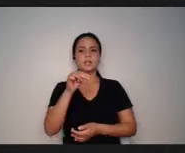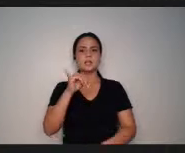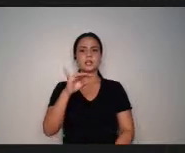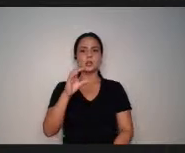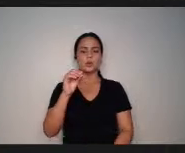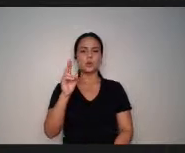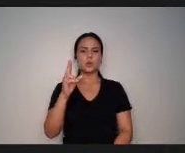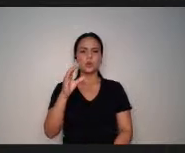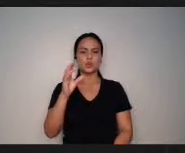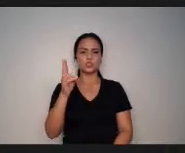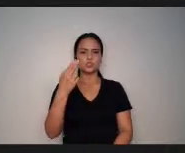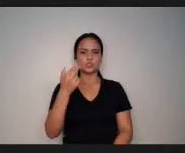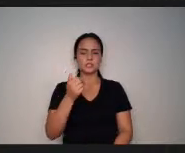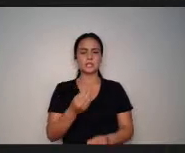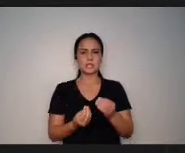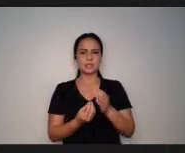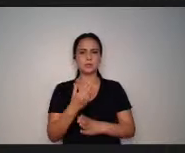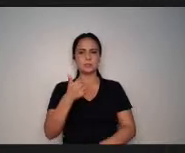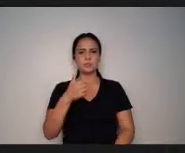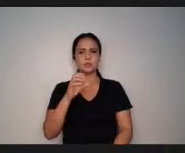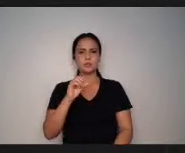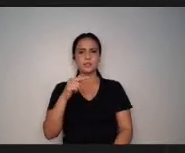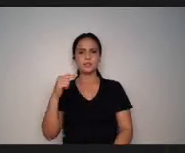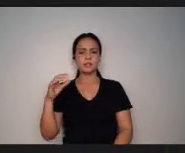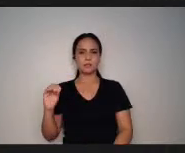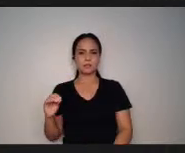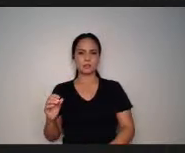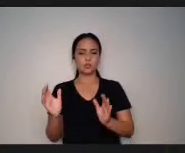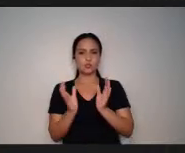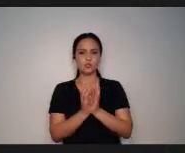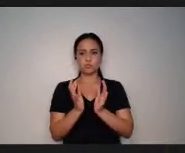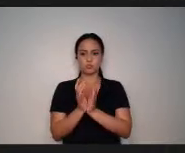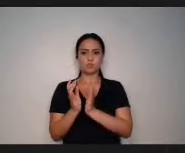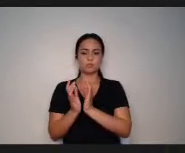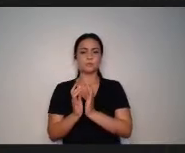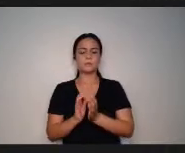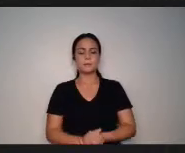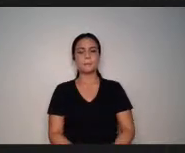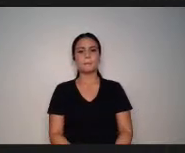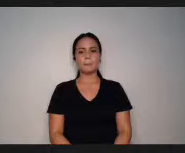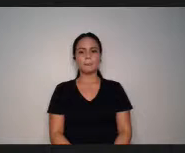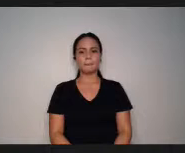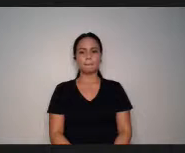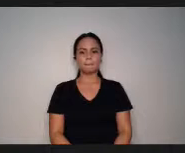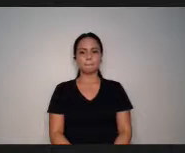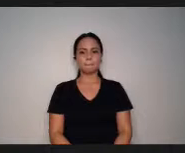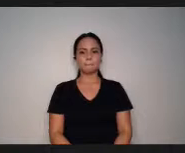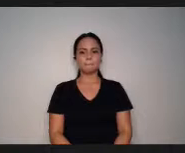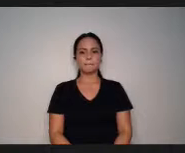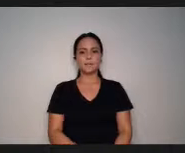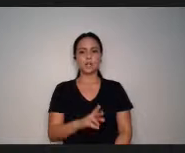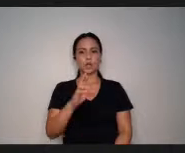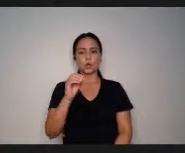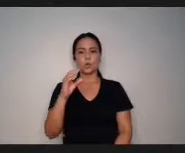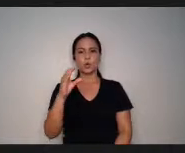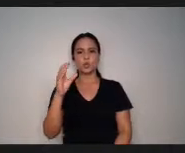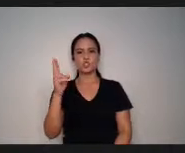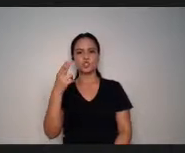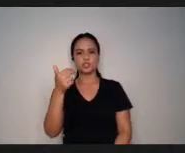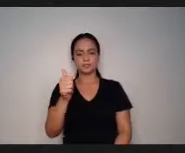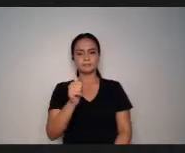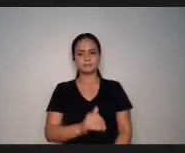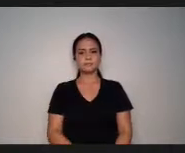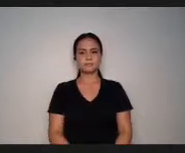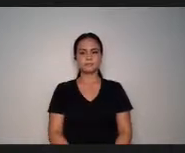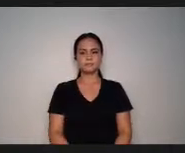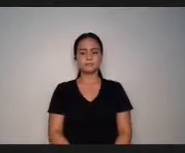the Occupational Safety and Health Act. The Total Worker Health Program is a program that was developed